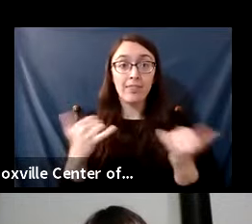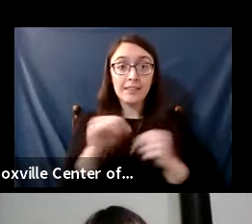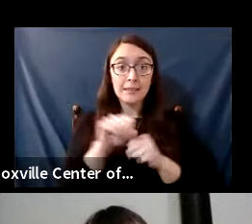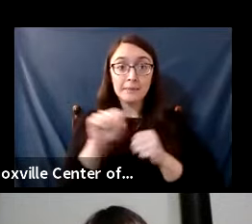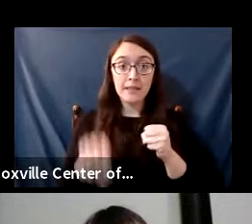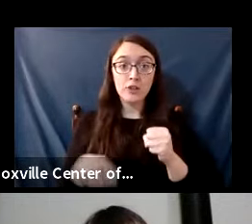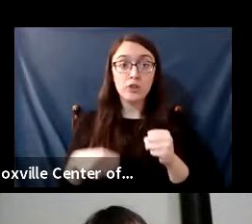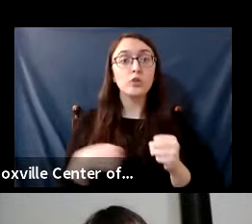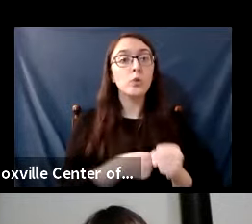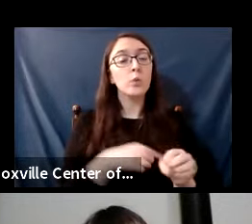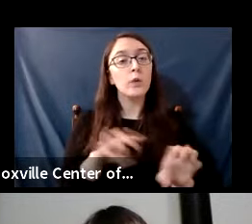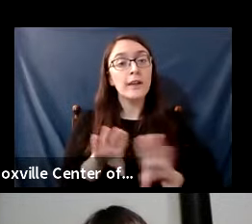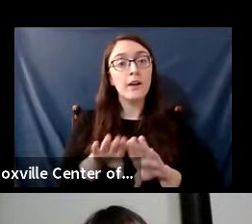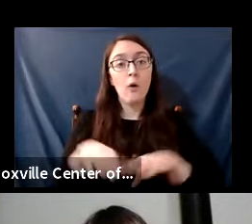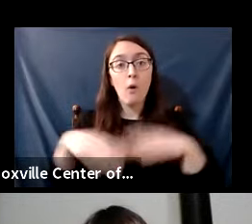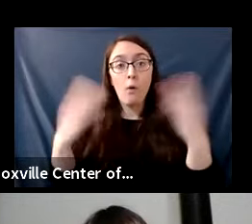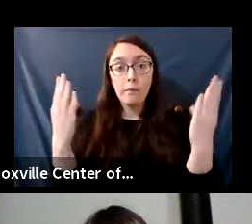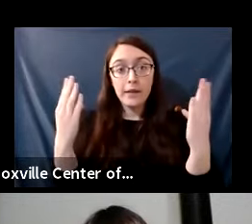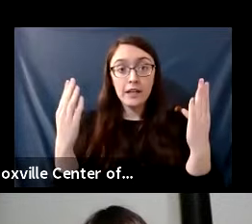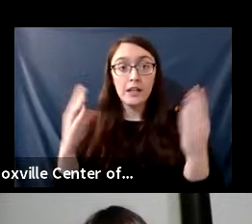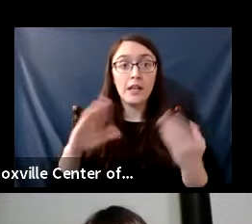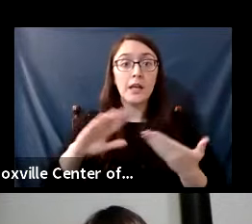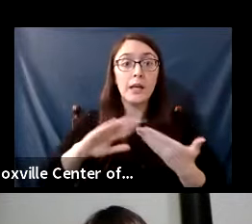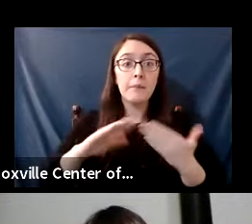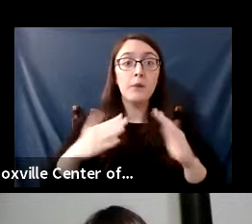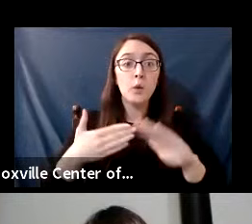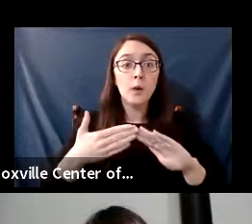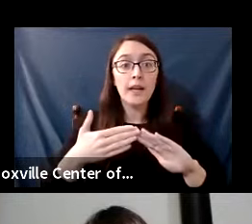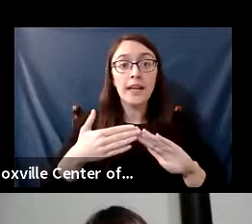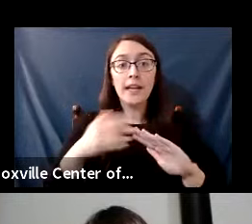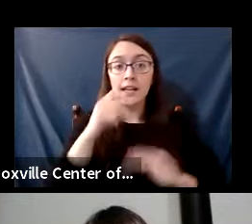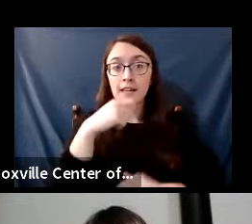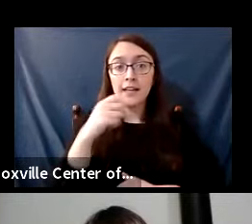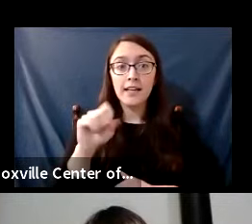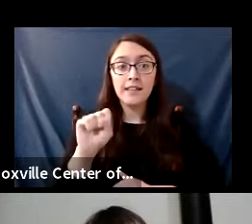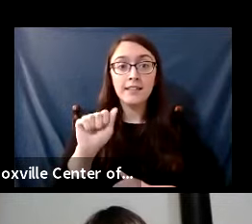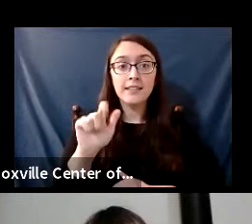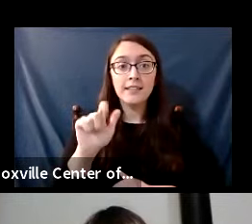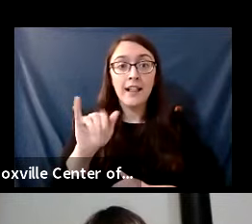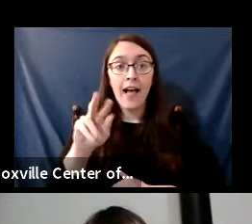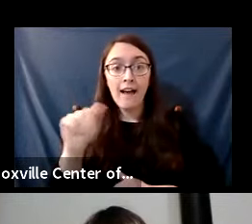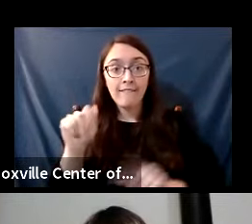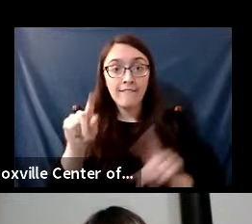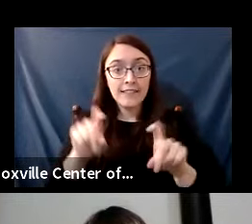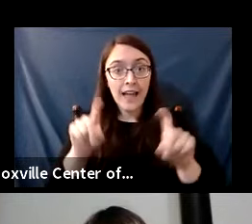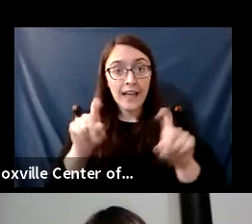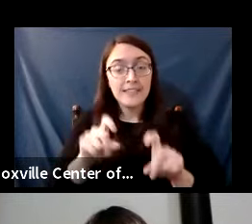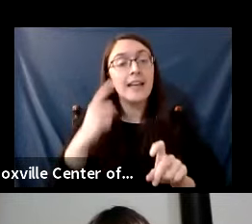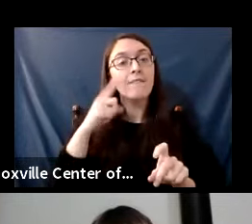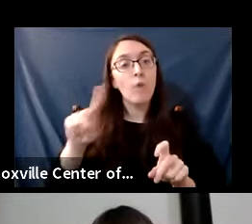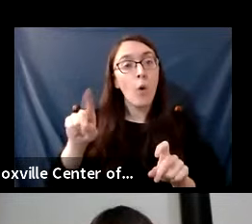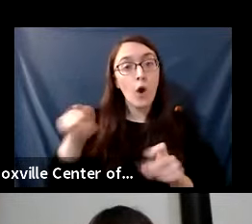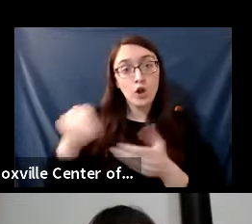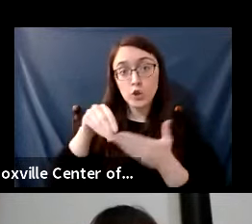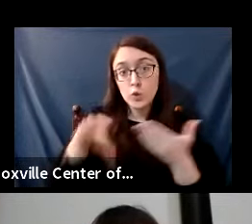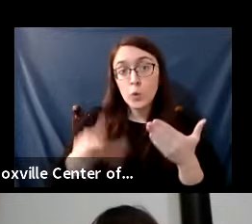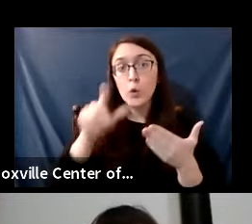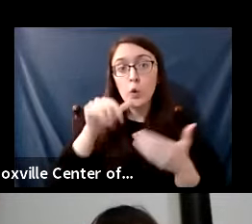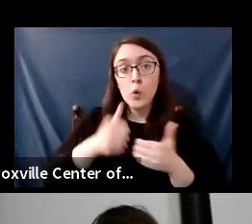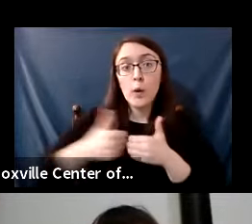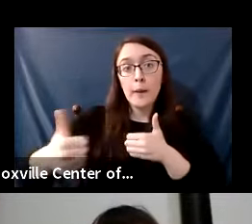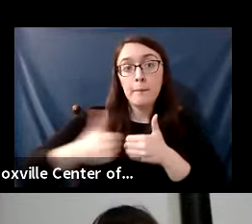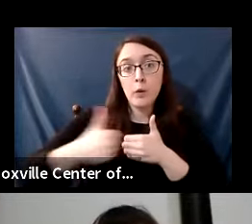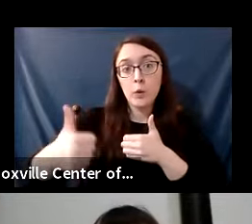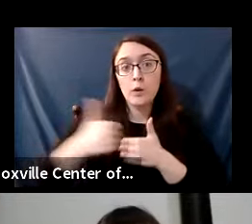opened our community saliva testing to our commuter students. And so we are encouraging them to participate